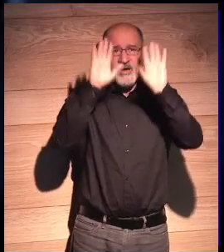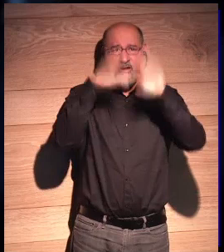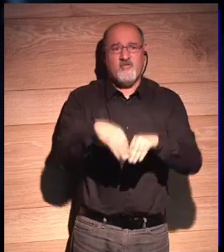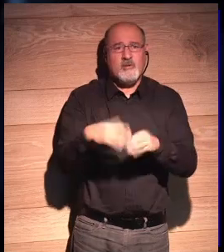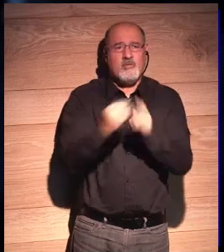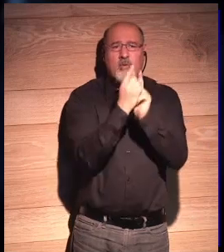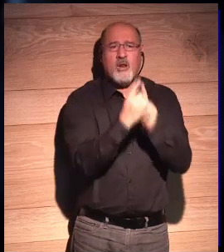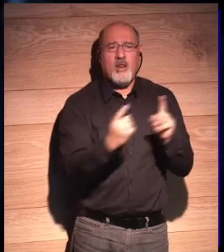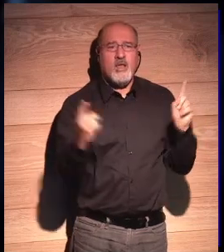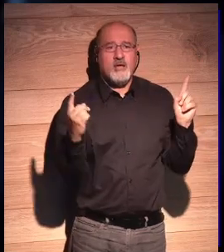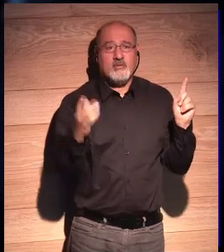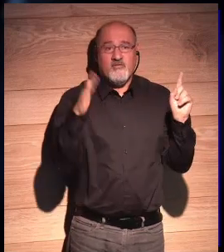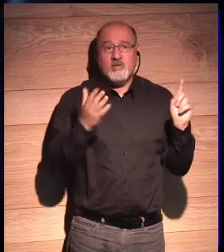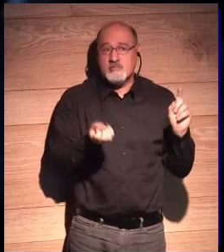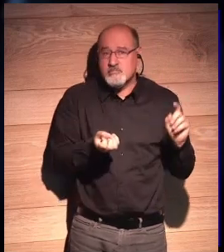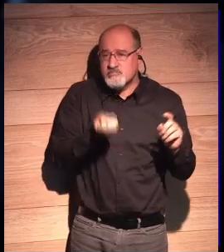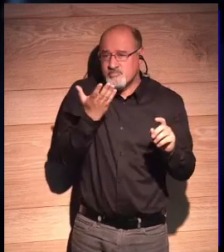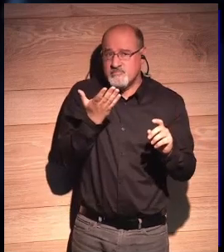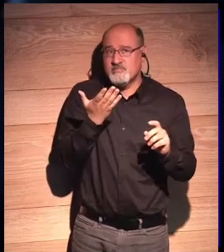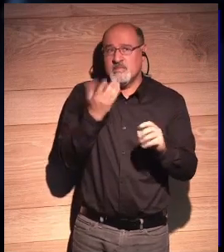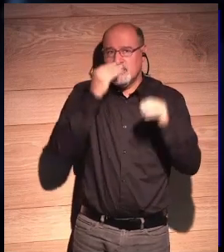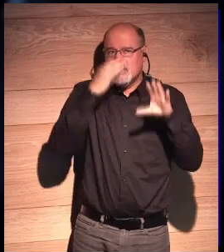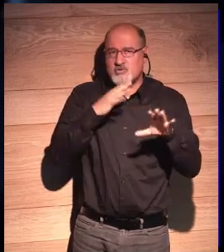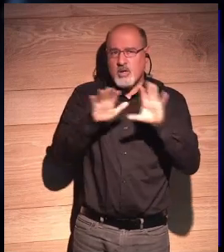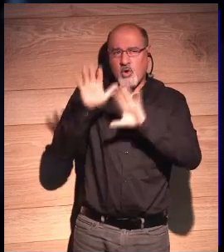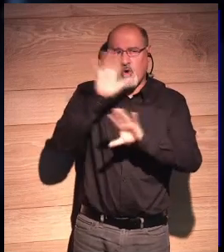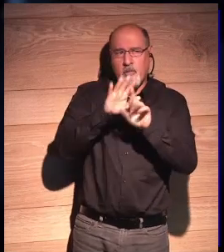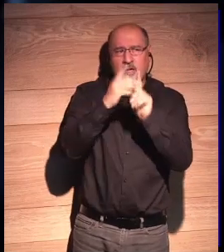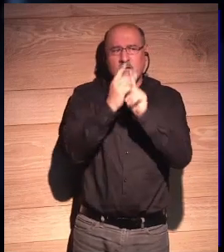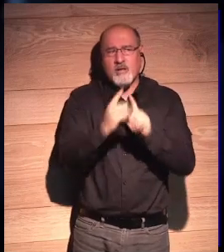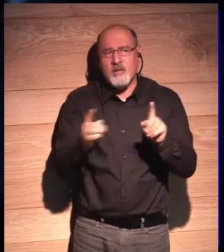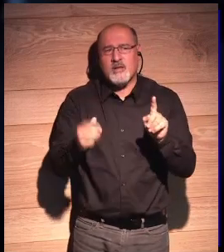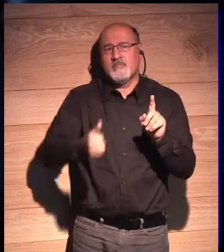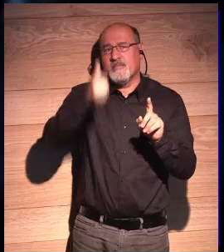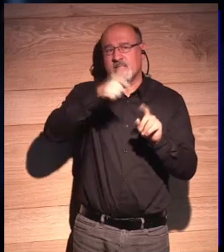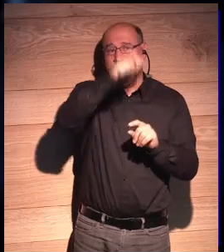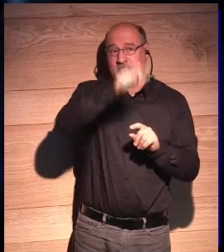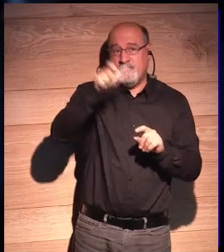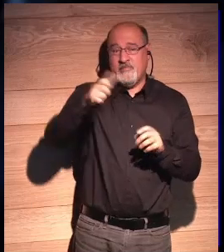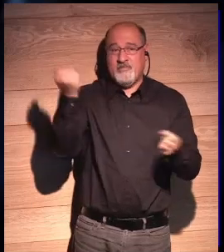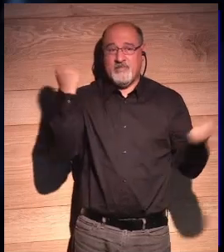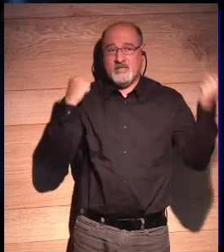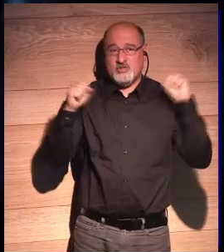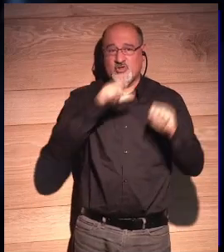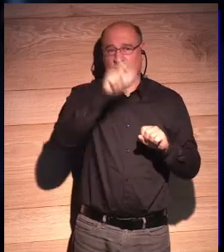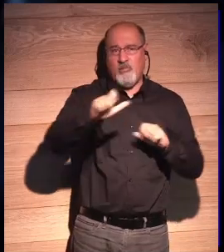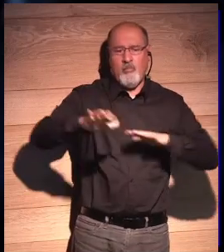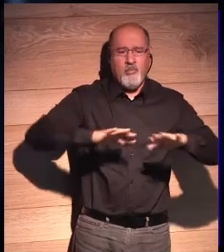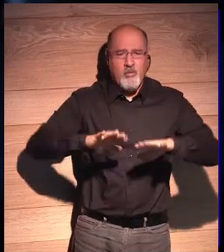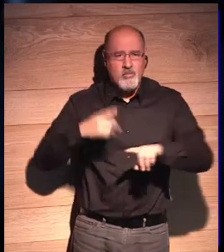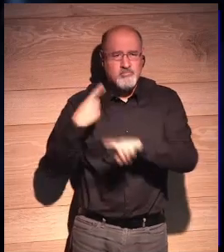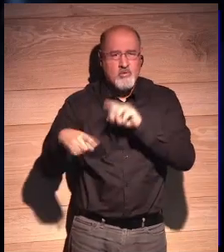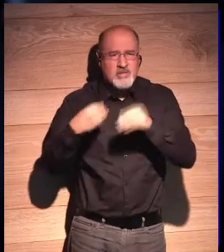in just the complexity of the stories and having the characters have some room to move around and do things. And so that kind of